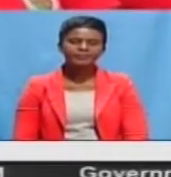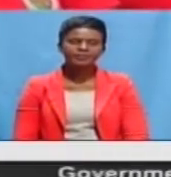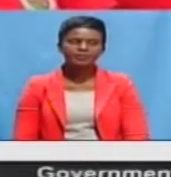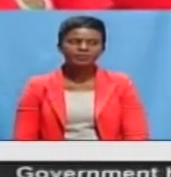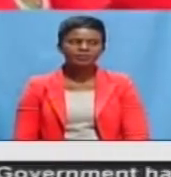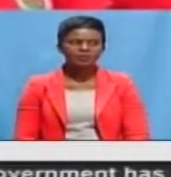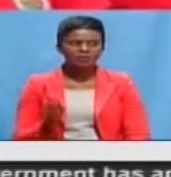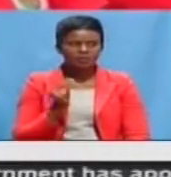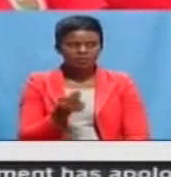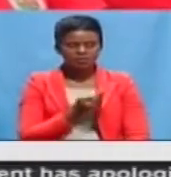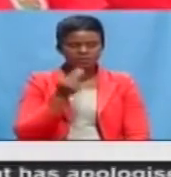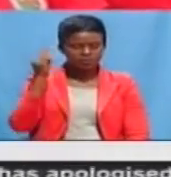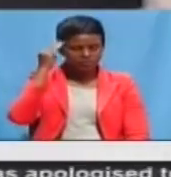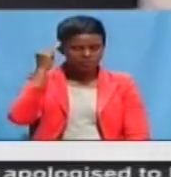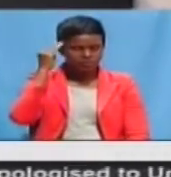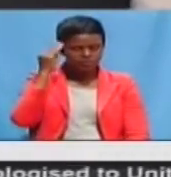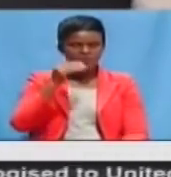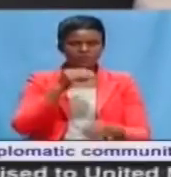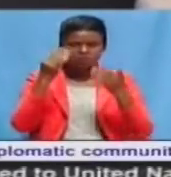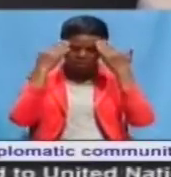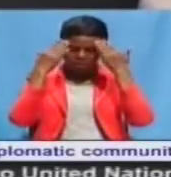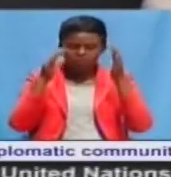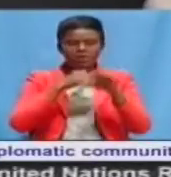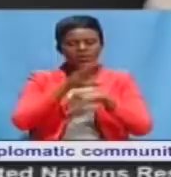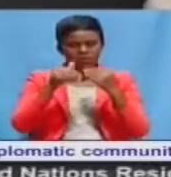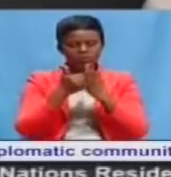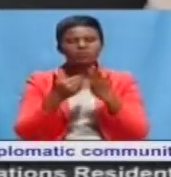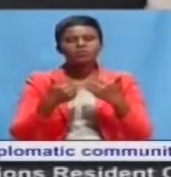We know and we are all aware that